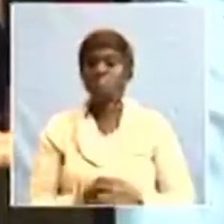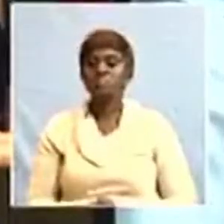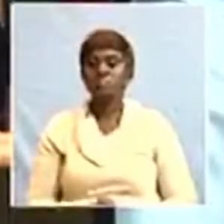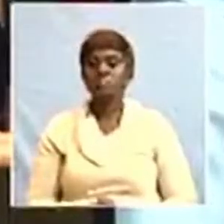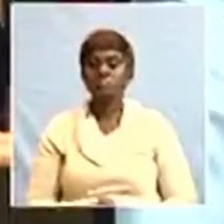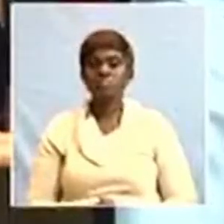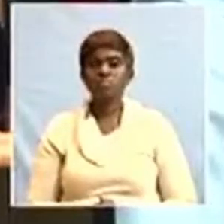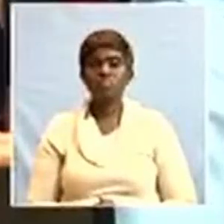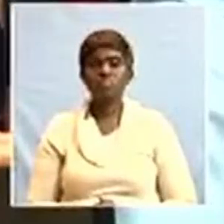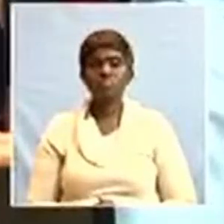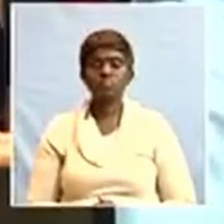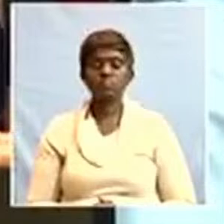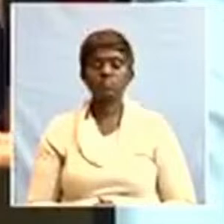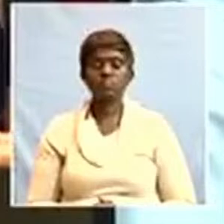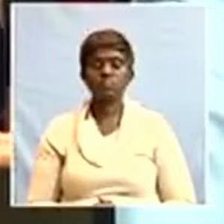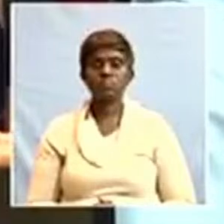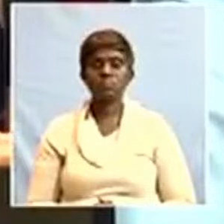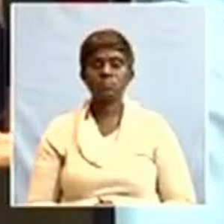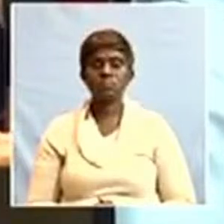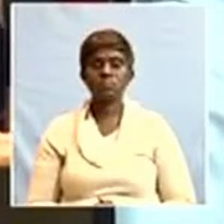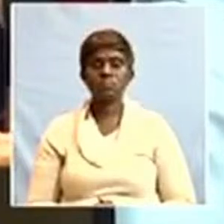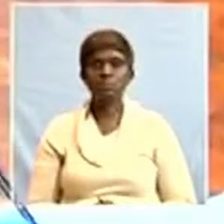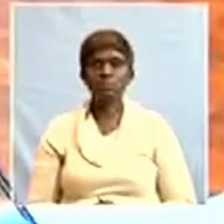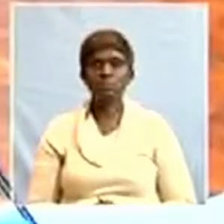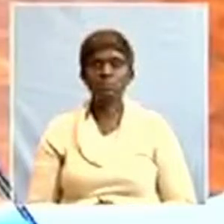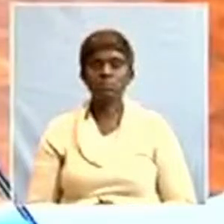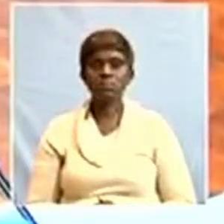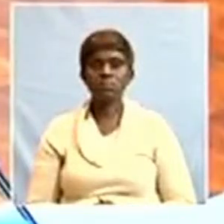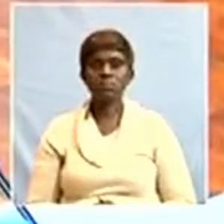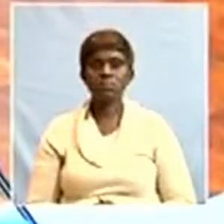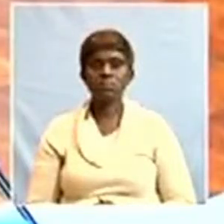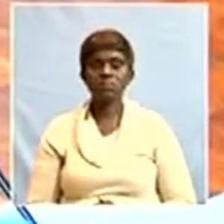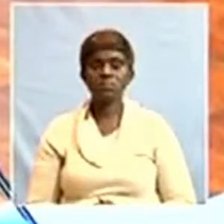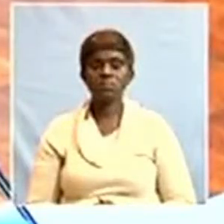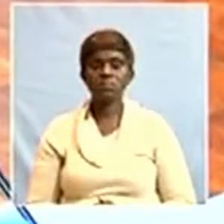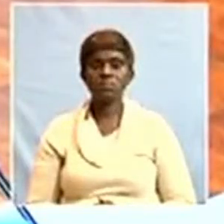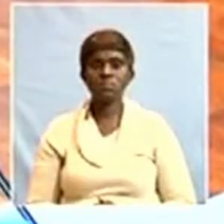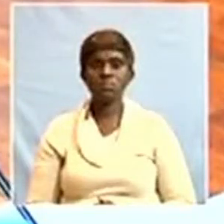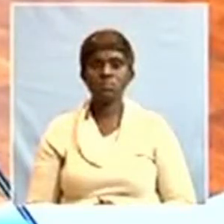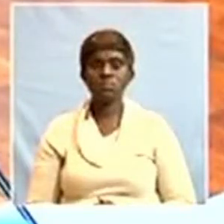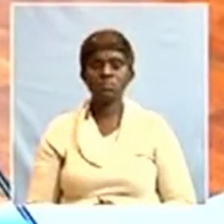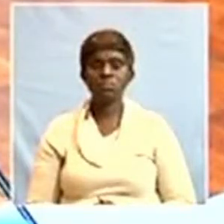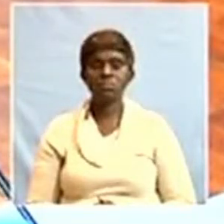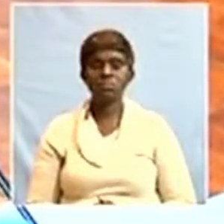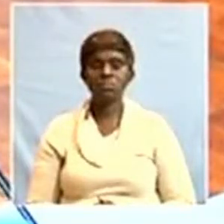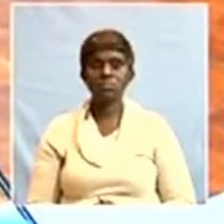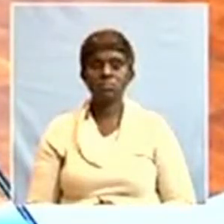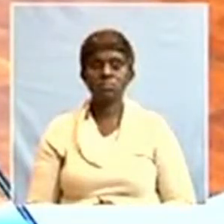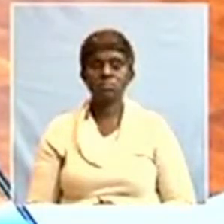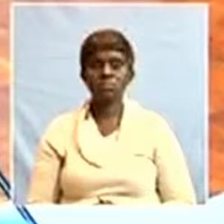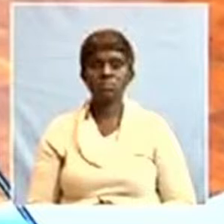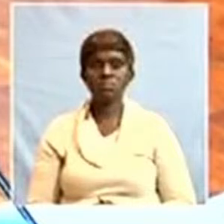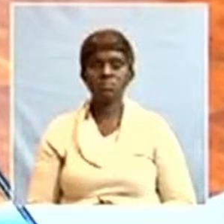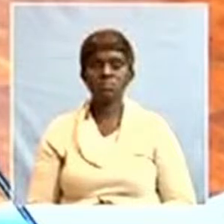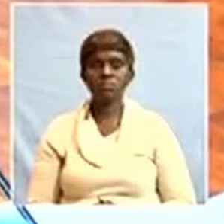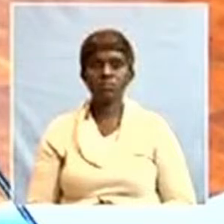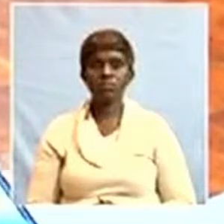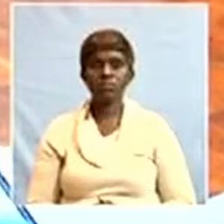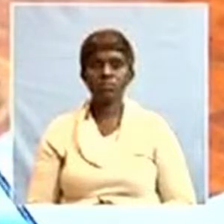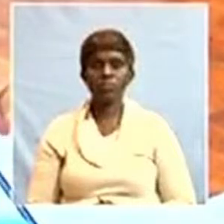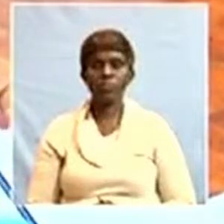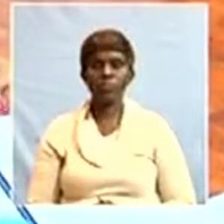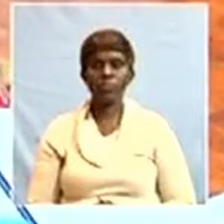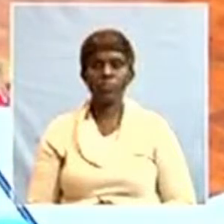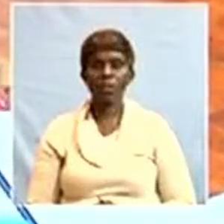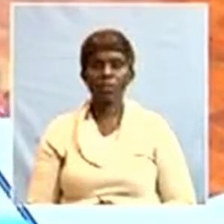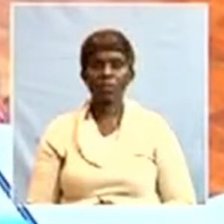Okay, honorable members, let's progress. We'll come back to it. Let's. I've seen AGs doing something there. They'll come back